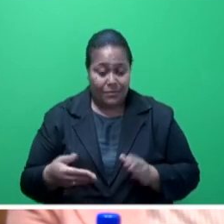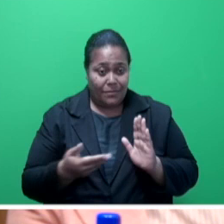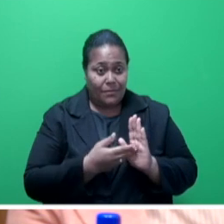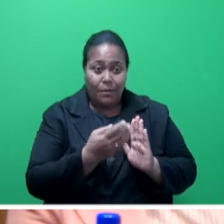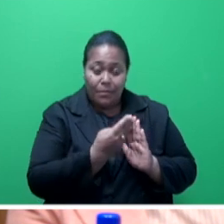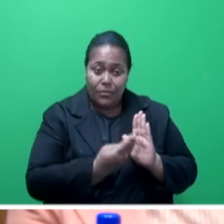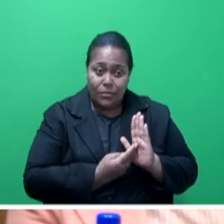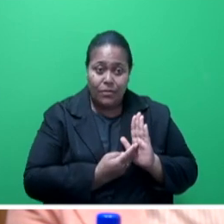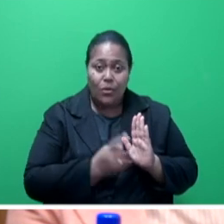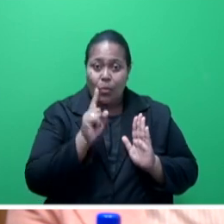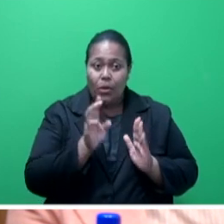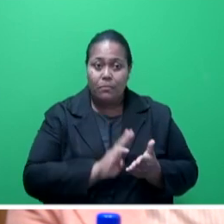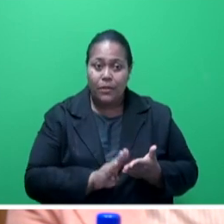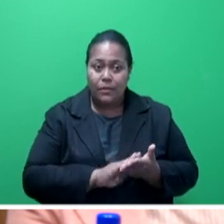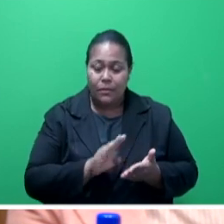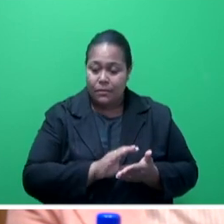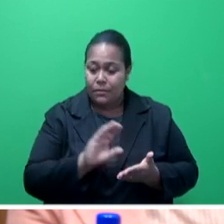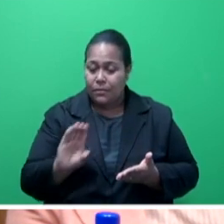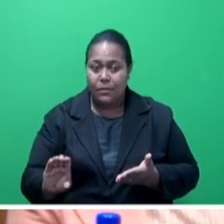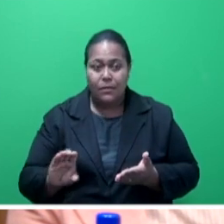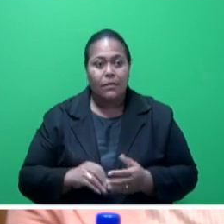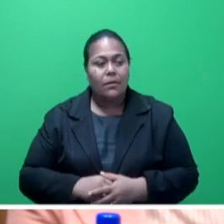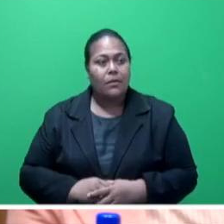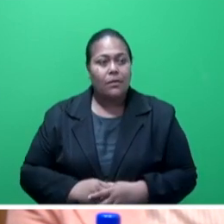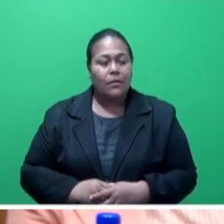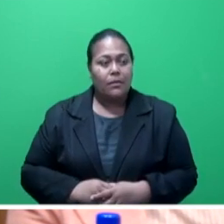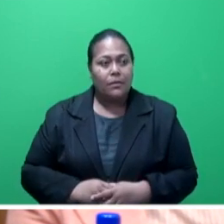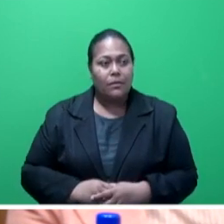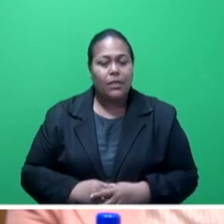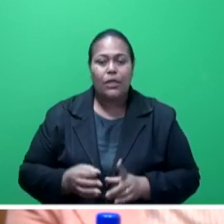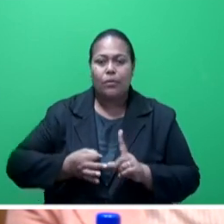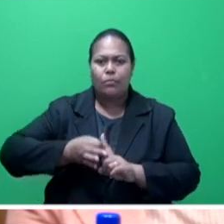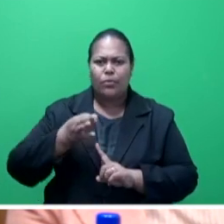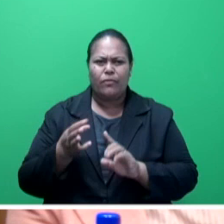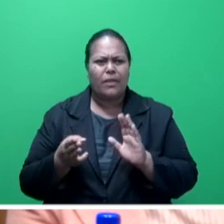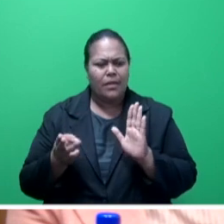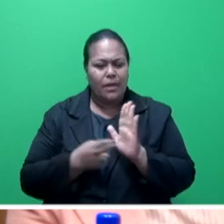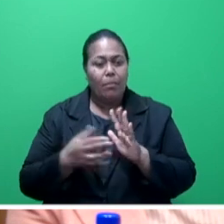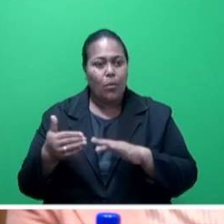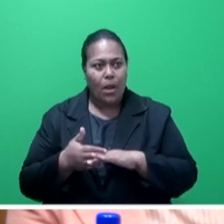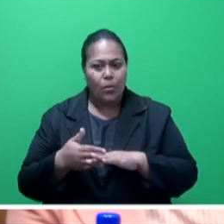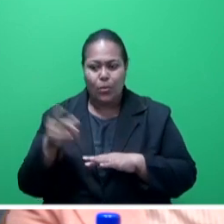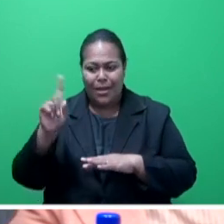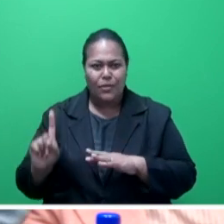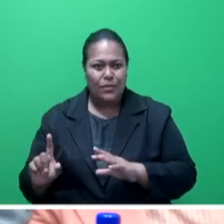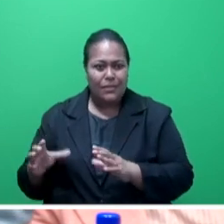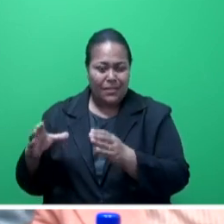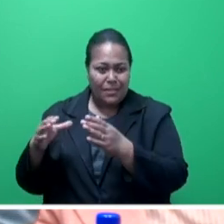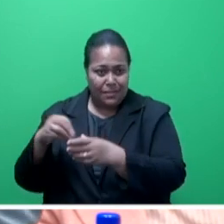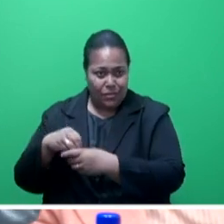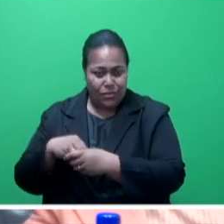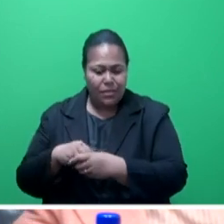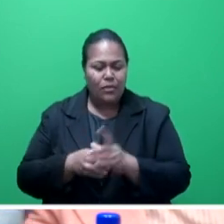of $1 million that is allocated to improve the Nambawalu powerhouse and also to upgrade maritime government